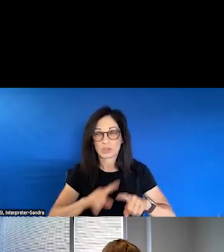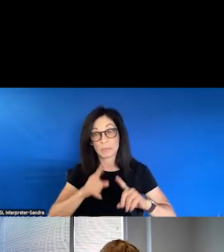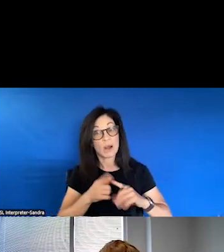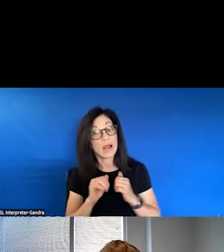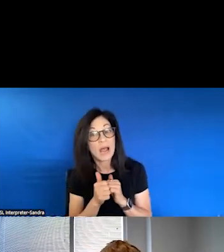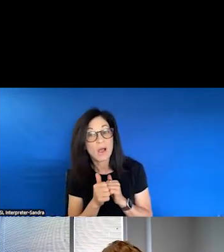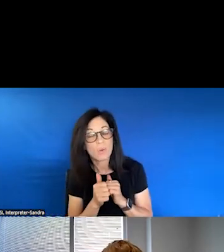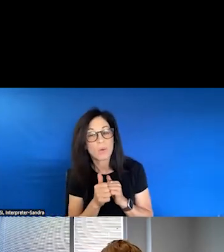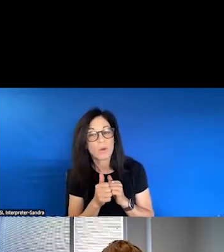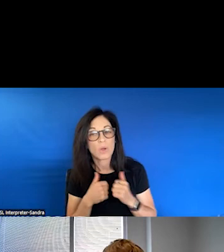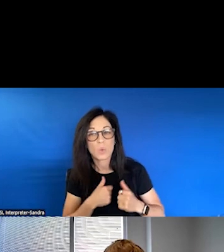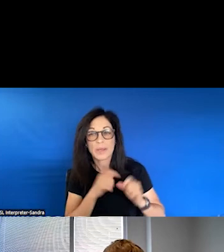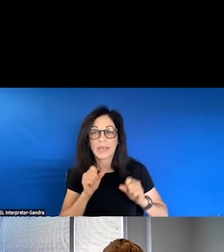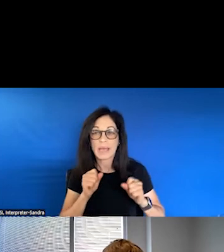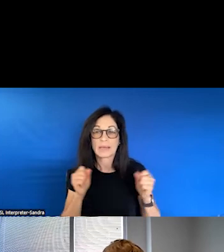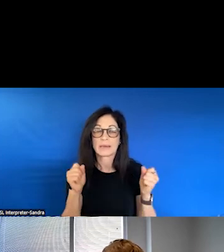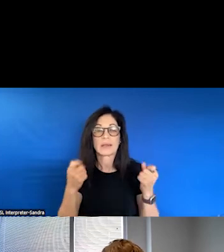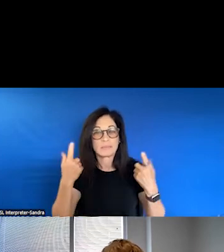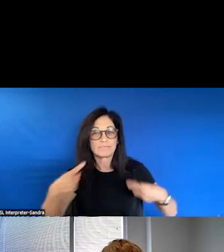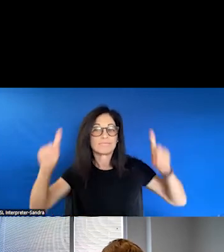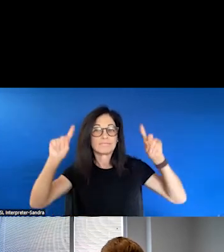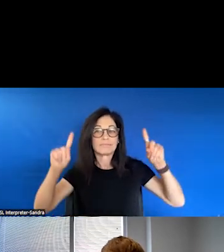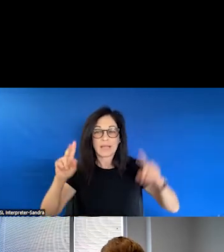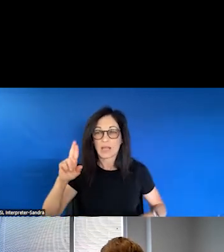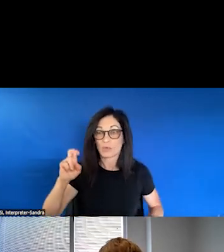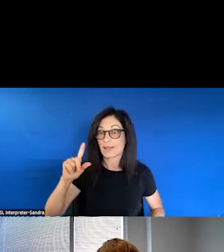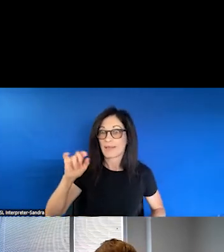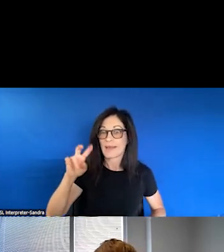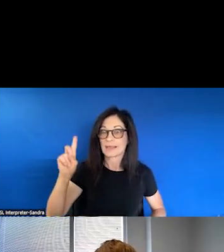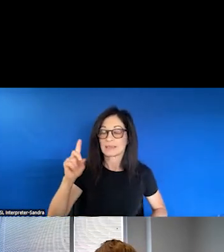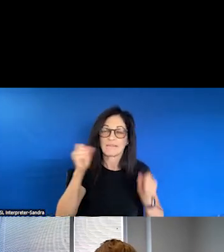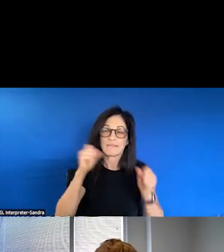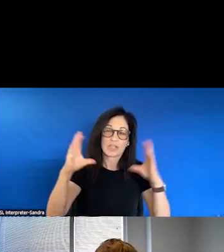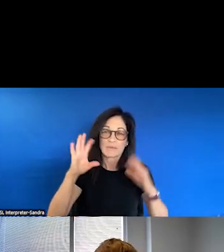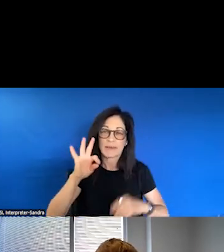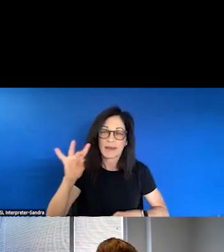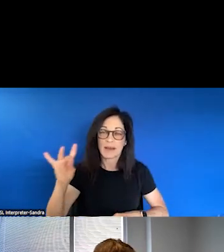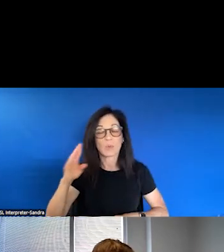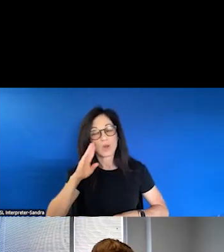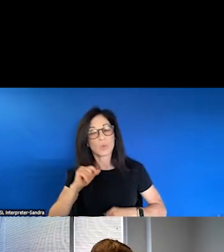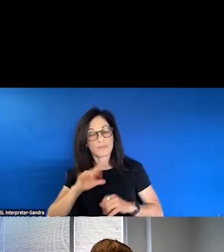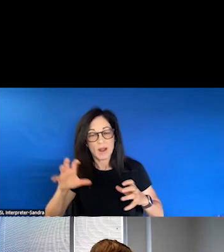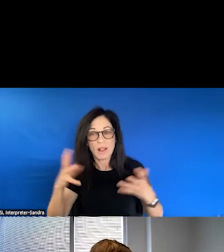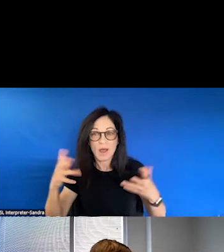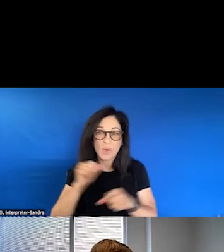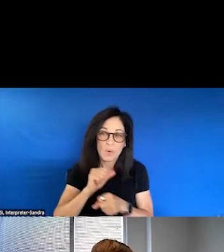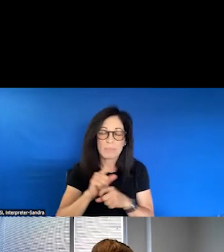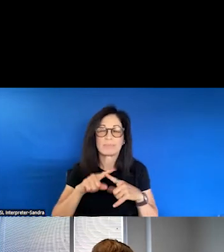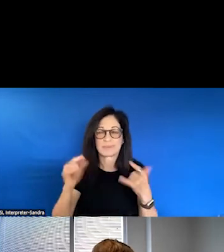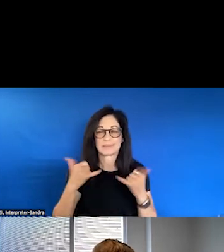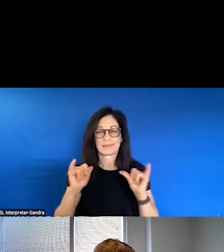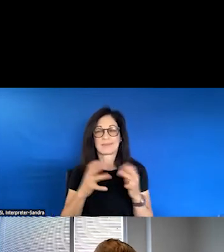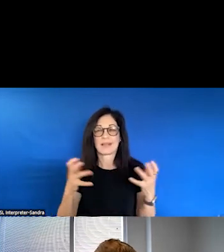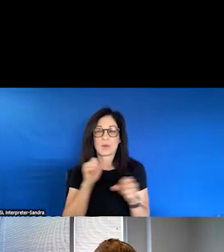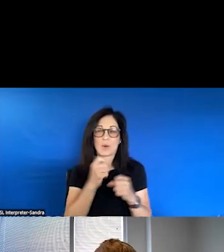get to the realized vision of 988, because we know we've got a long way to go. We've come a long way, but we've got a long way to go